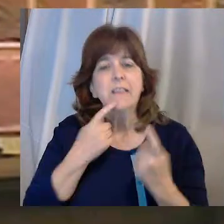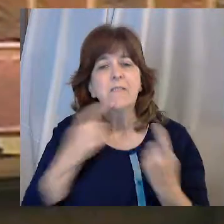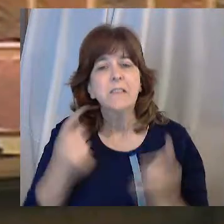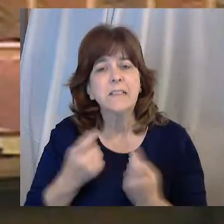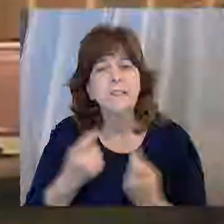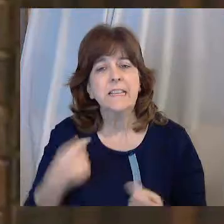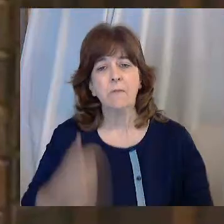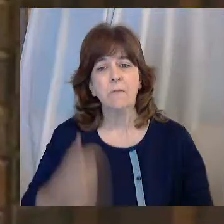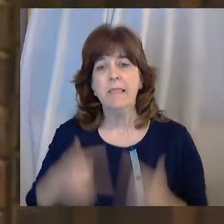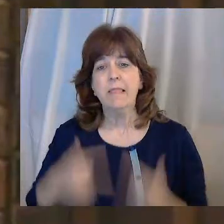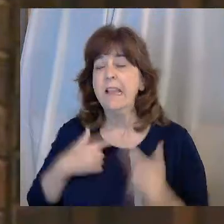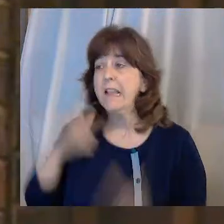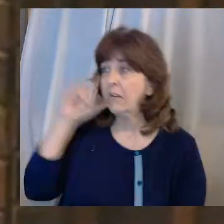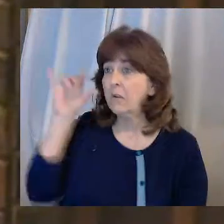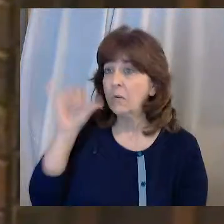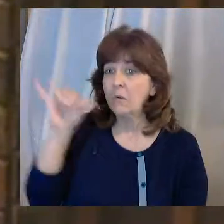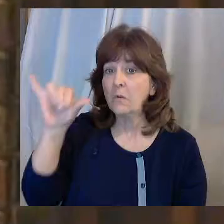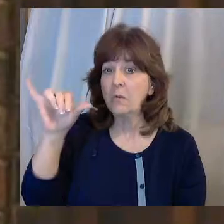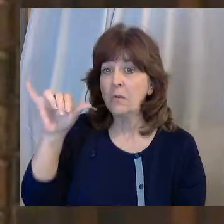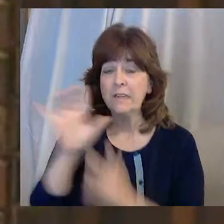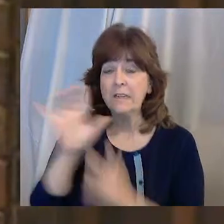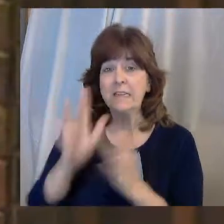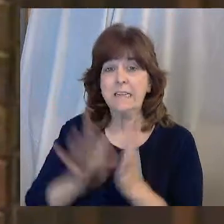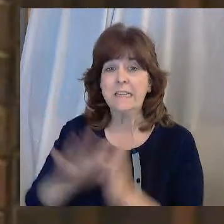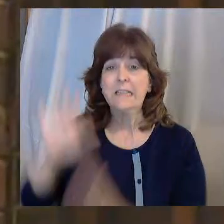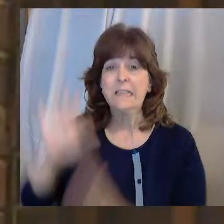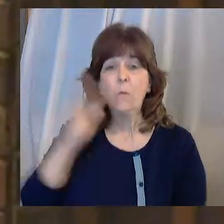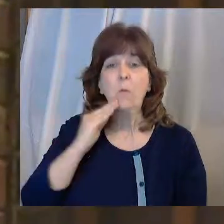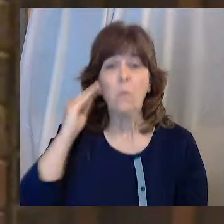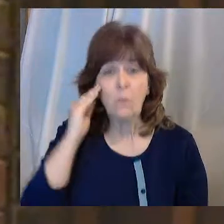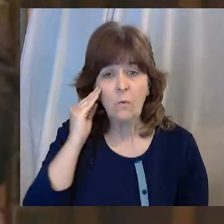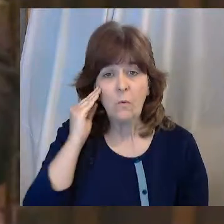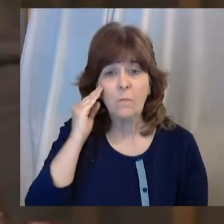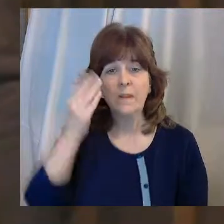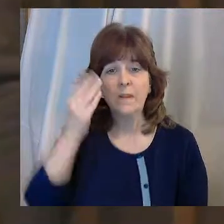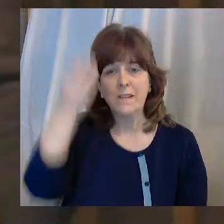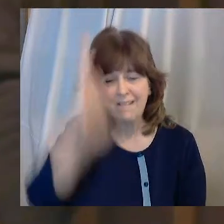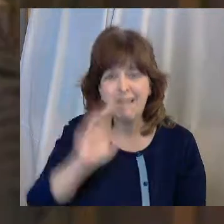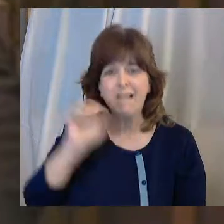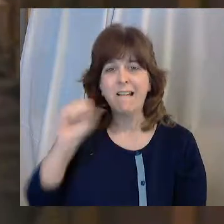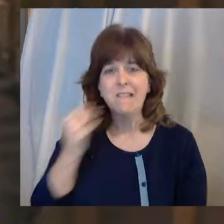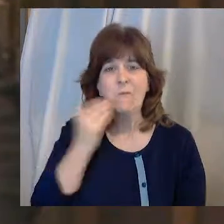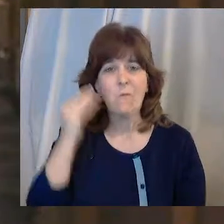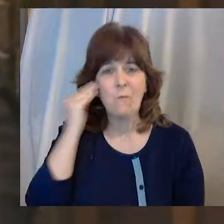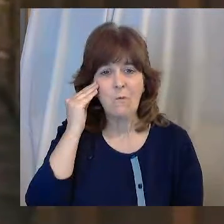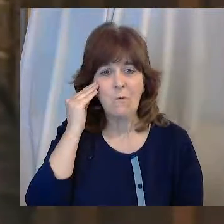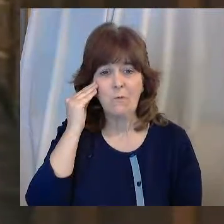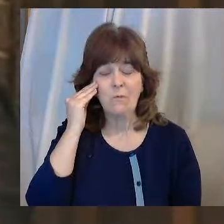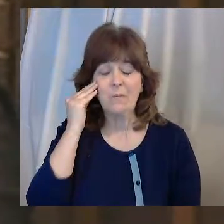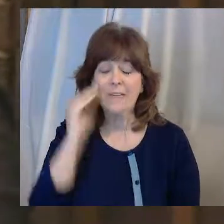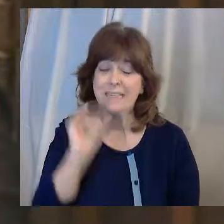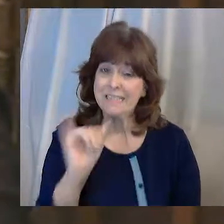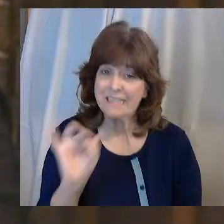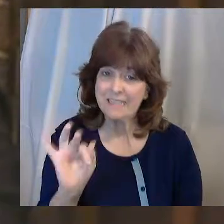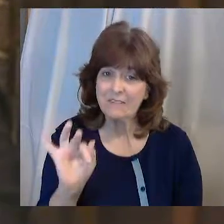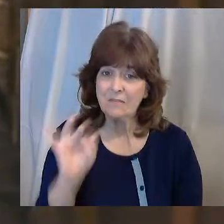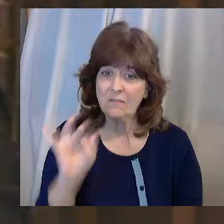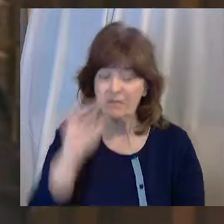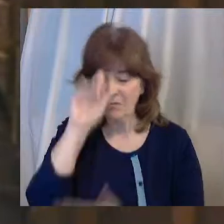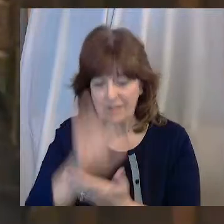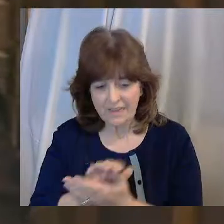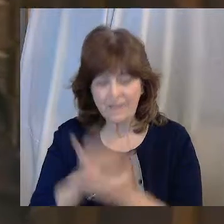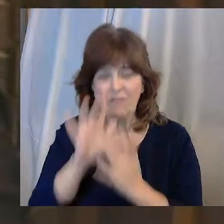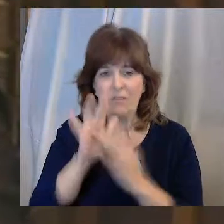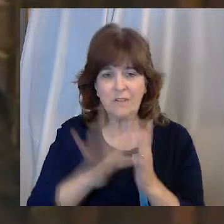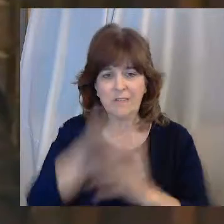eternity in Jesus' home, in God's home, if we believe that Jesus is the Son of God and would change our lives in